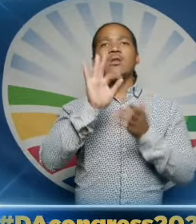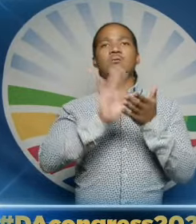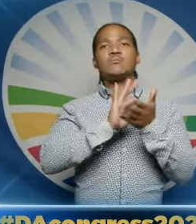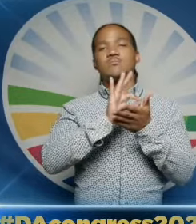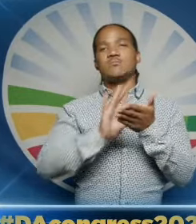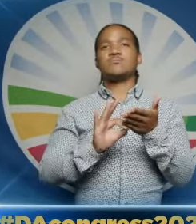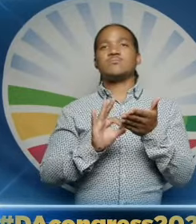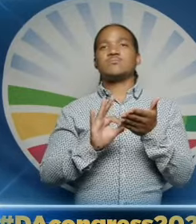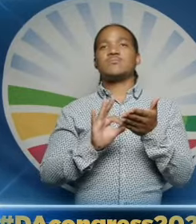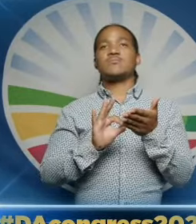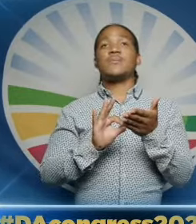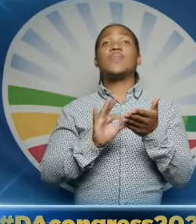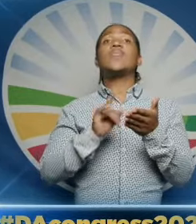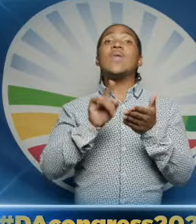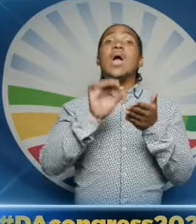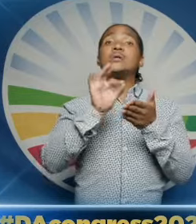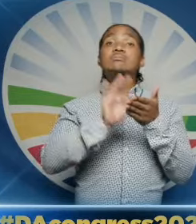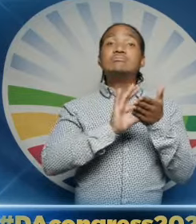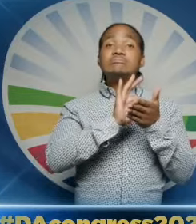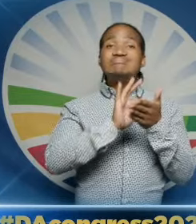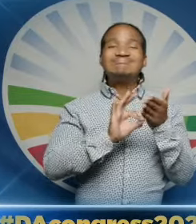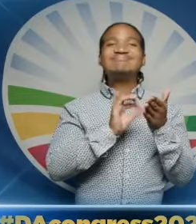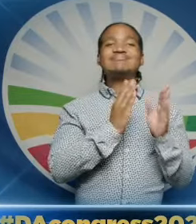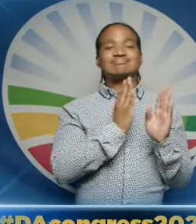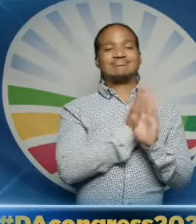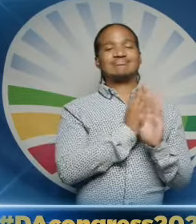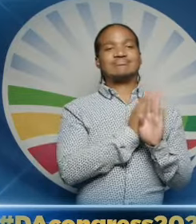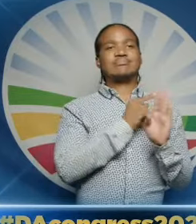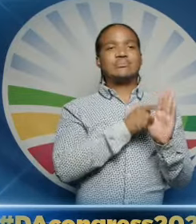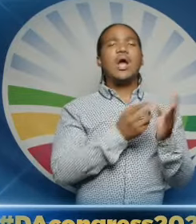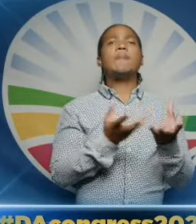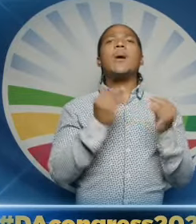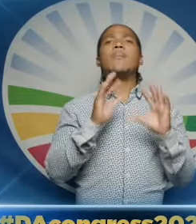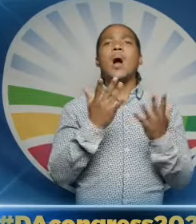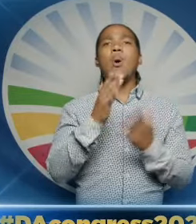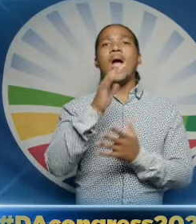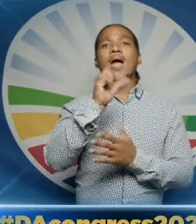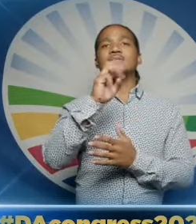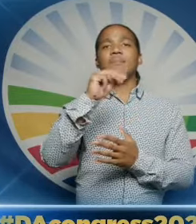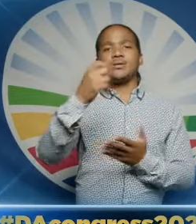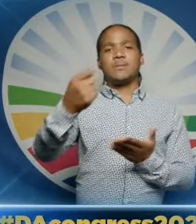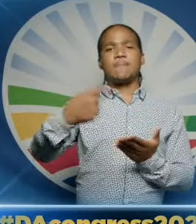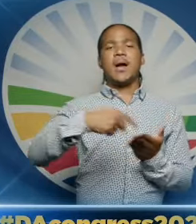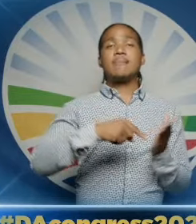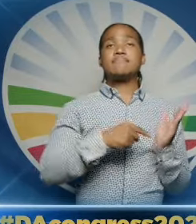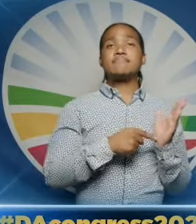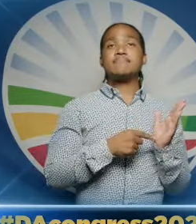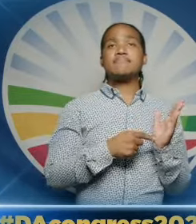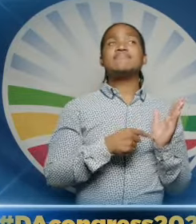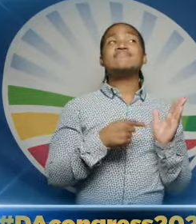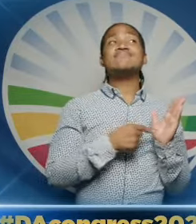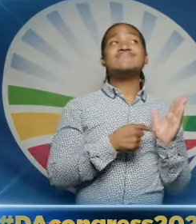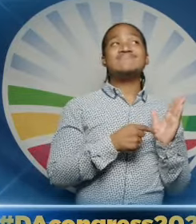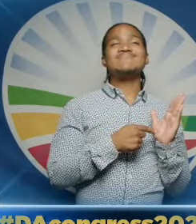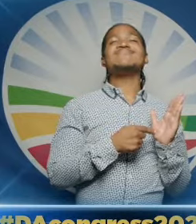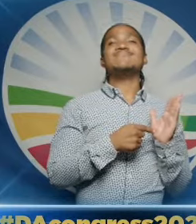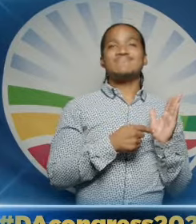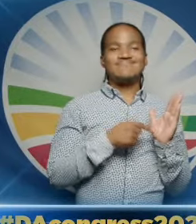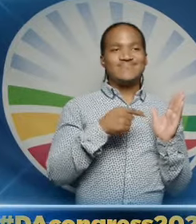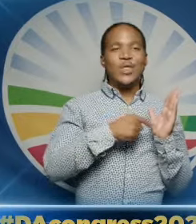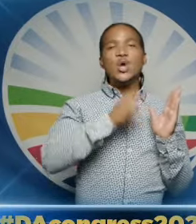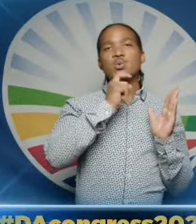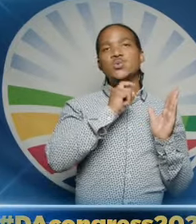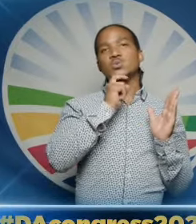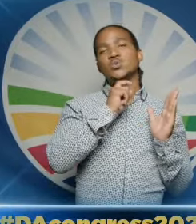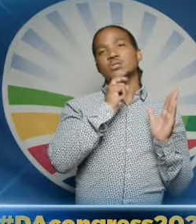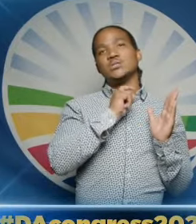also receive a secret voting code over SMS. It'll probably come tomorrow on the same SMS, your link, and your code.